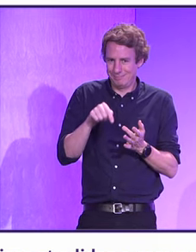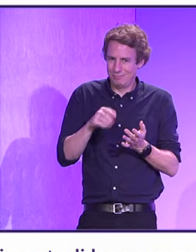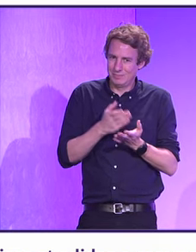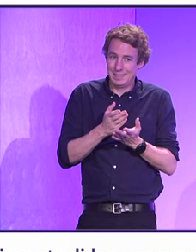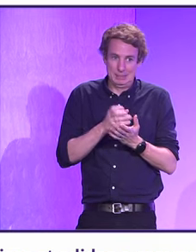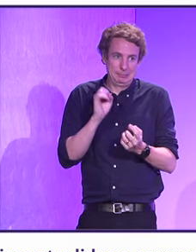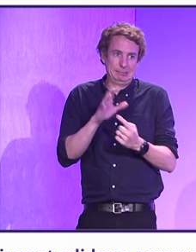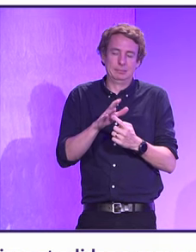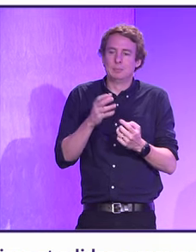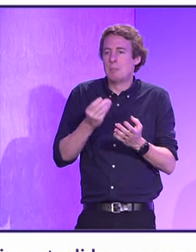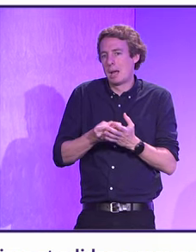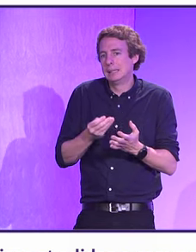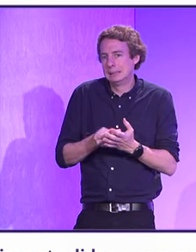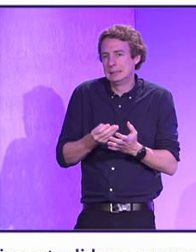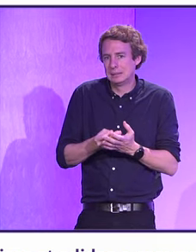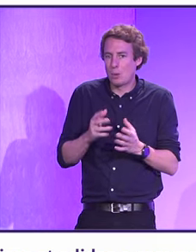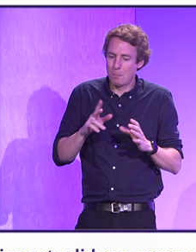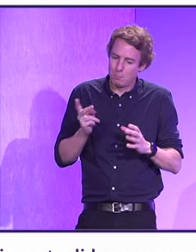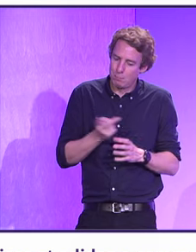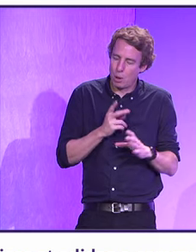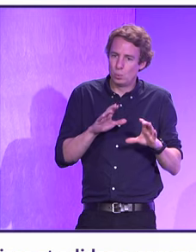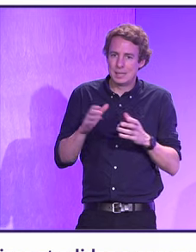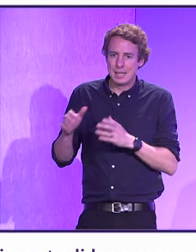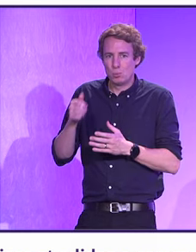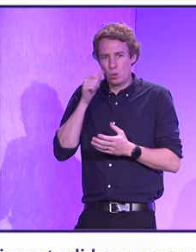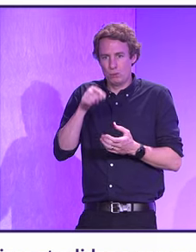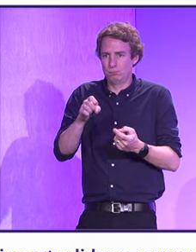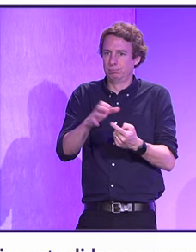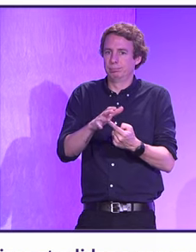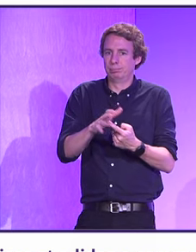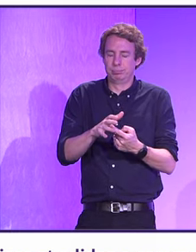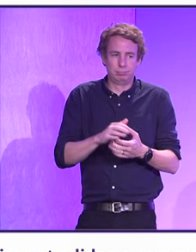the one that we look up to, and we keep both teams reporting.